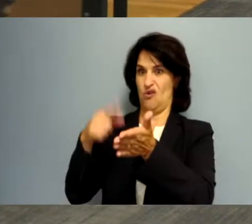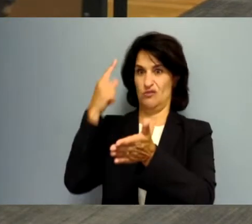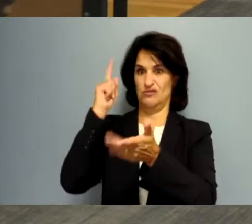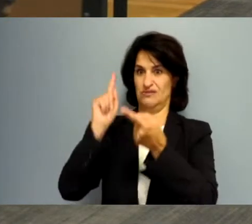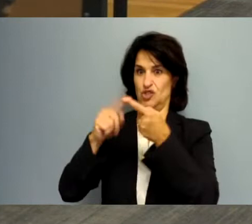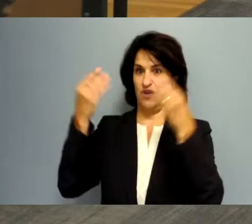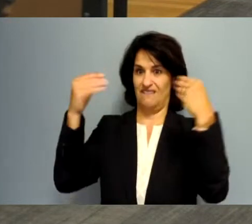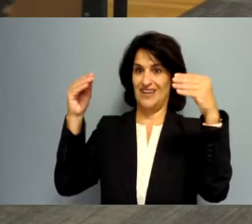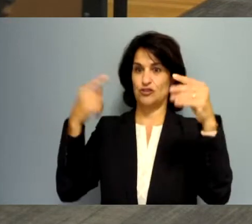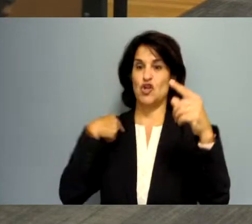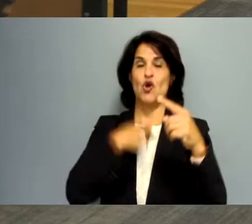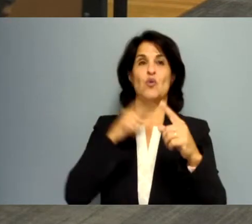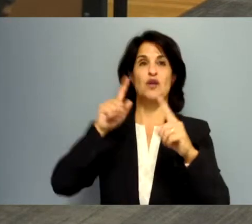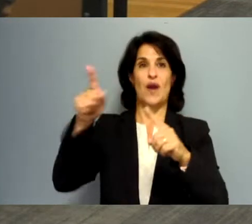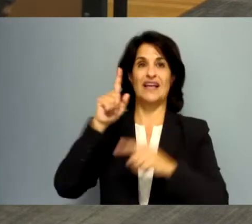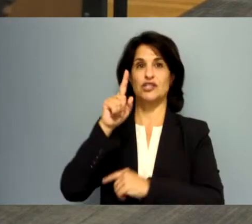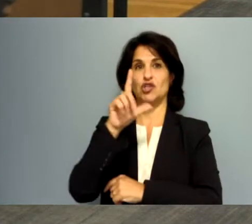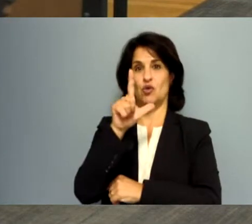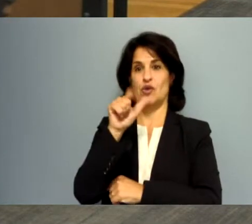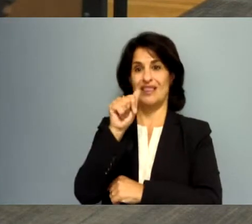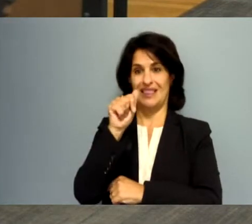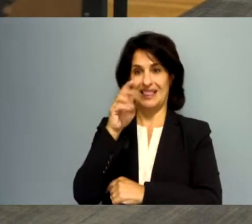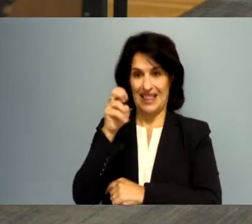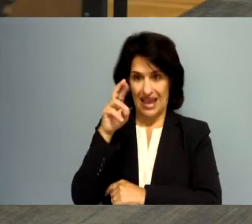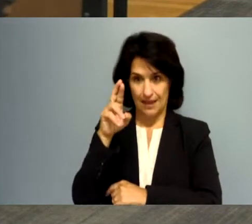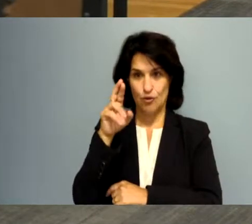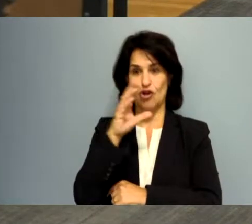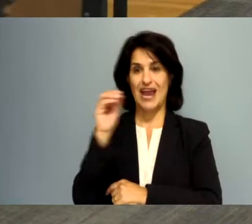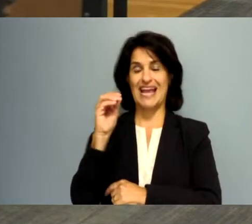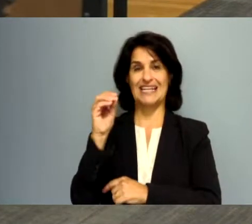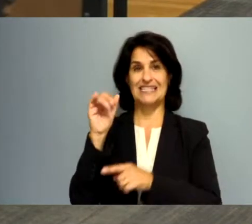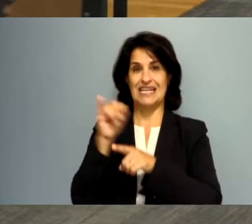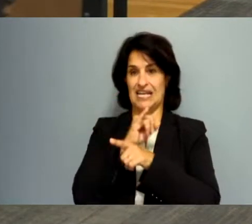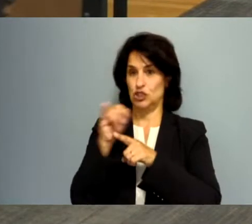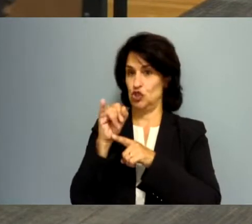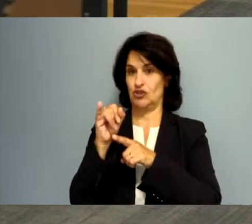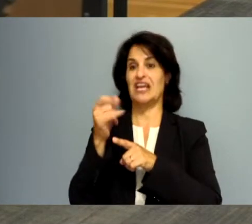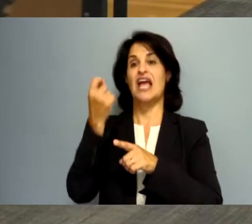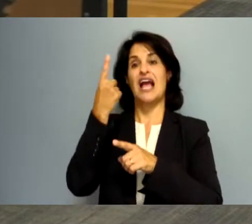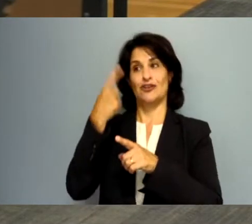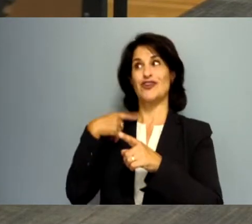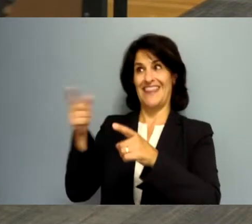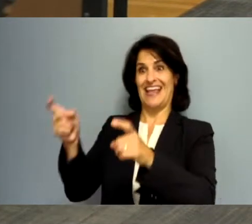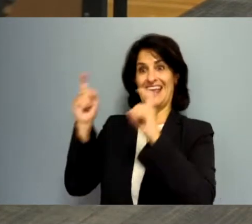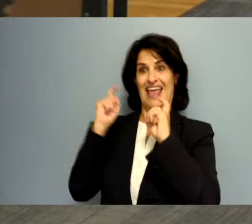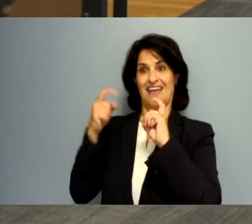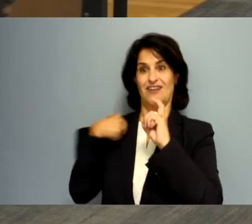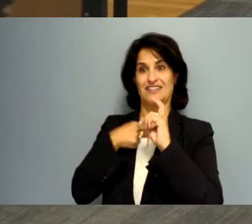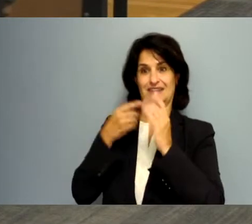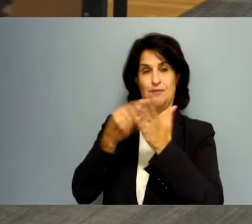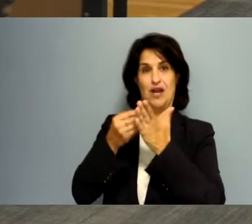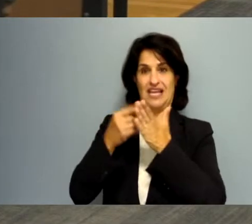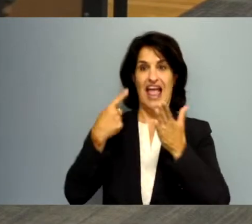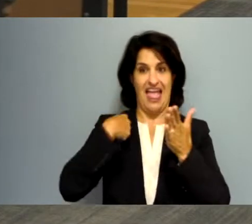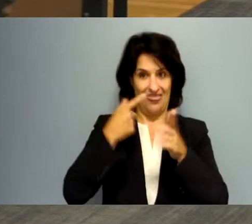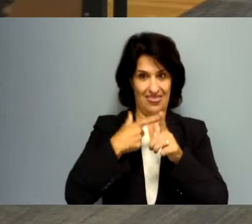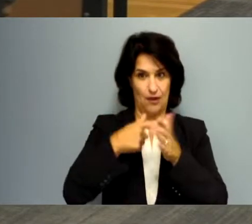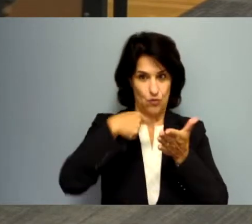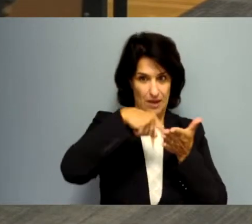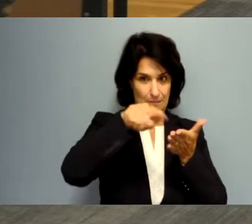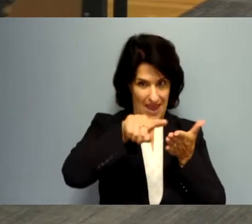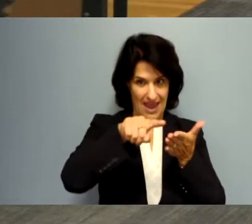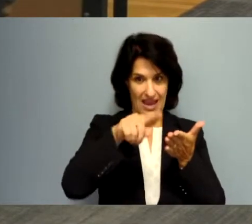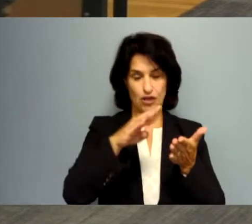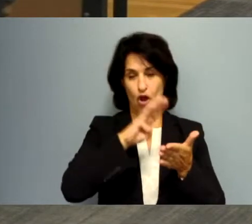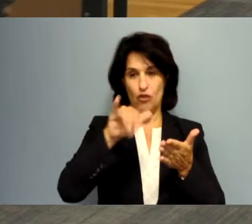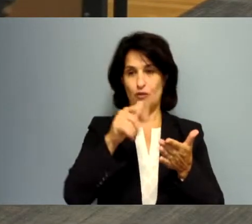and Industry. Labor and Industry gave us the money to pay all of those bills, right? Since transitioning into the county, the delays